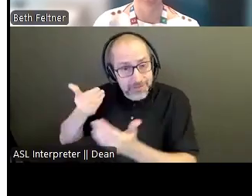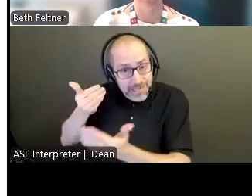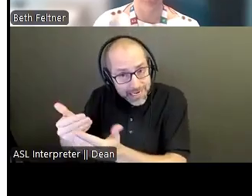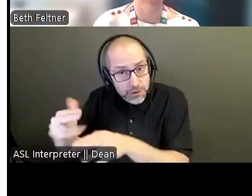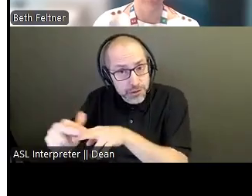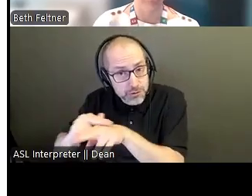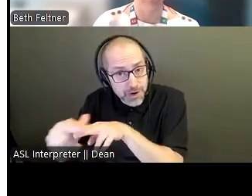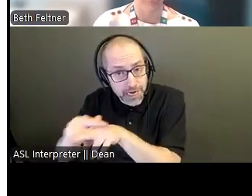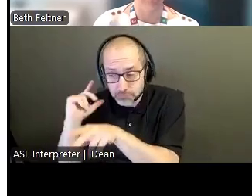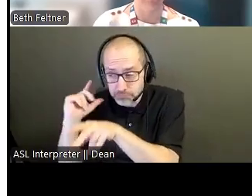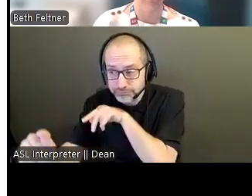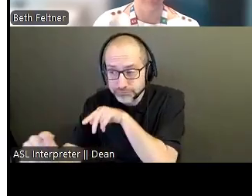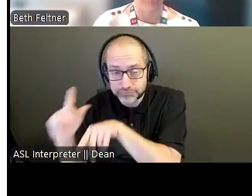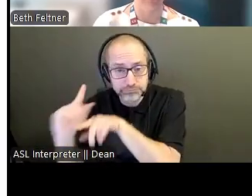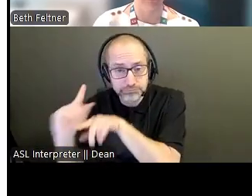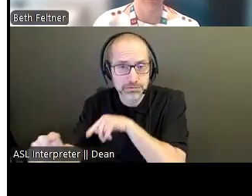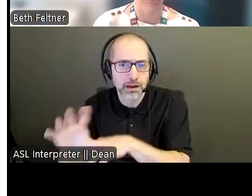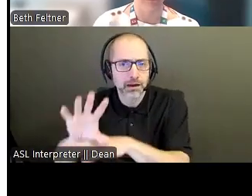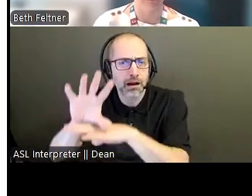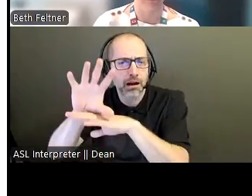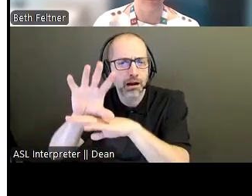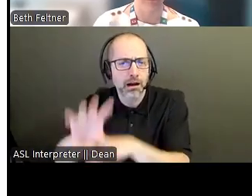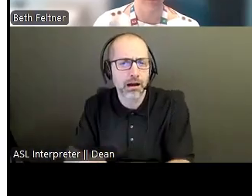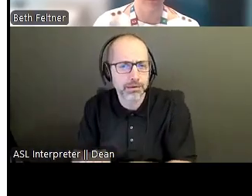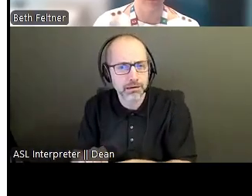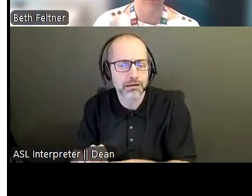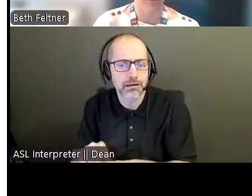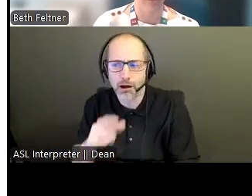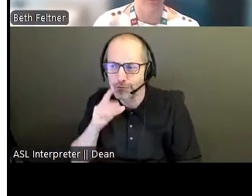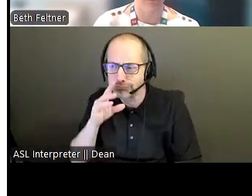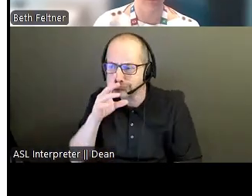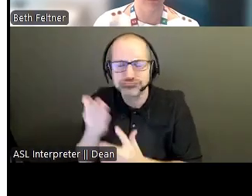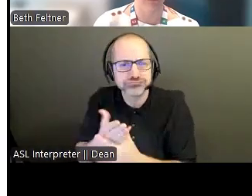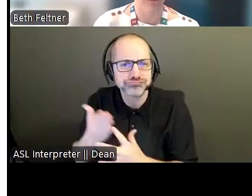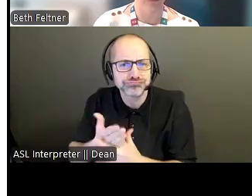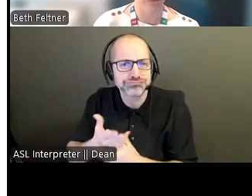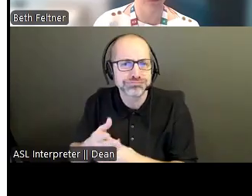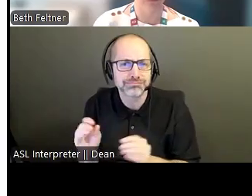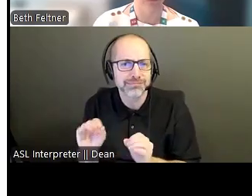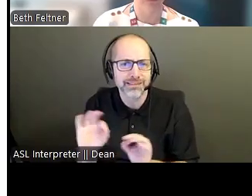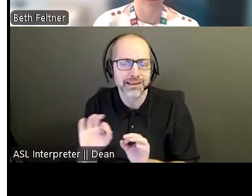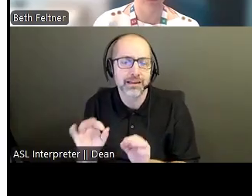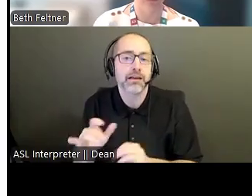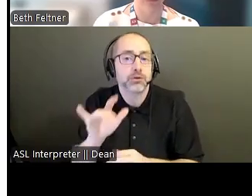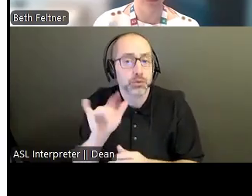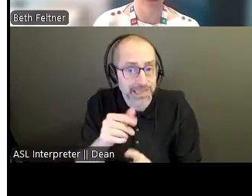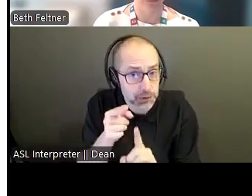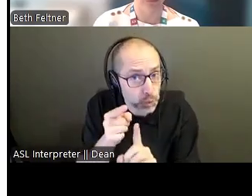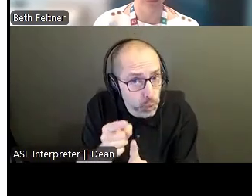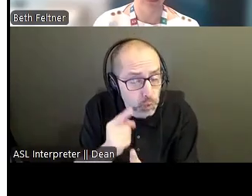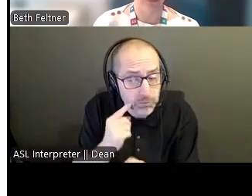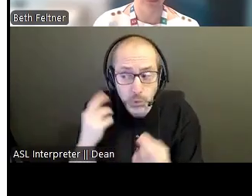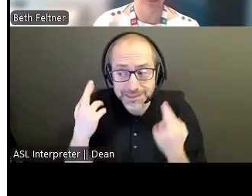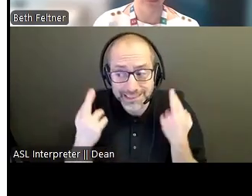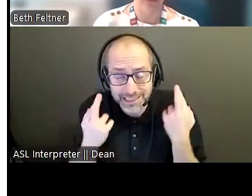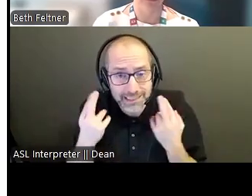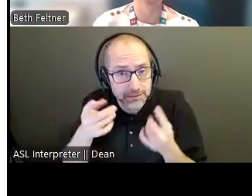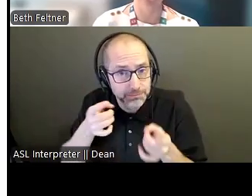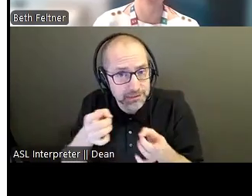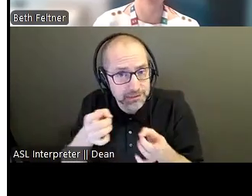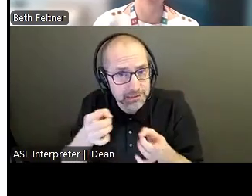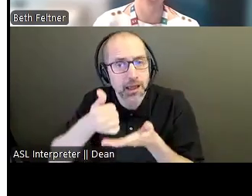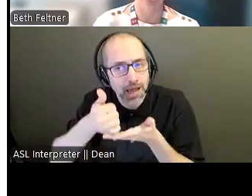And this is kind of the idea or the goal of tinnitus management is helping the brain habituate